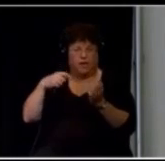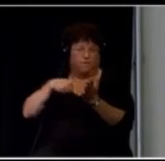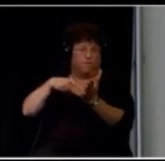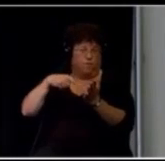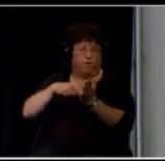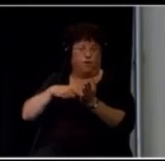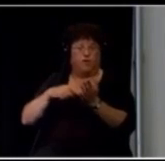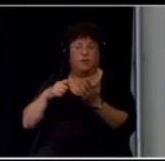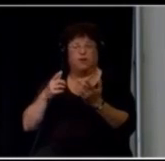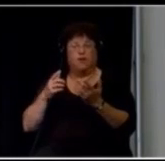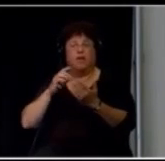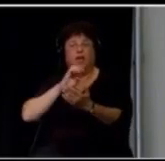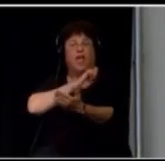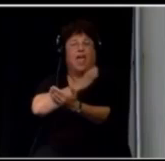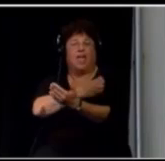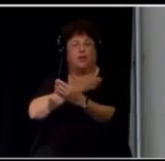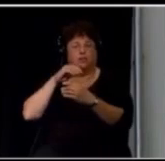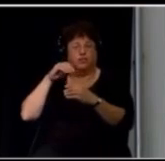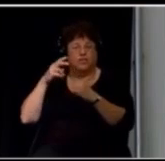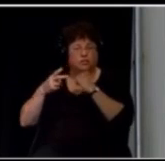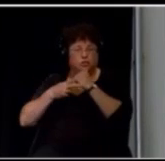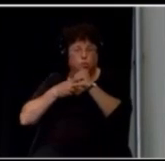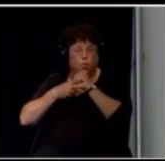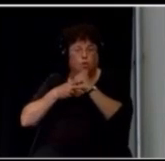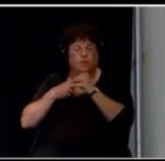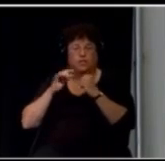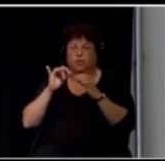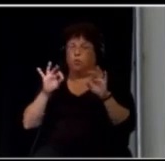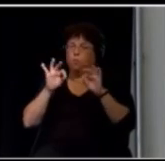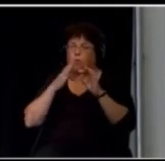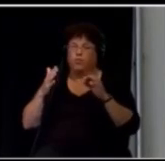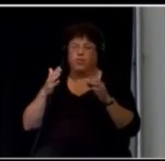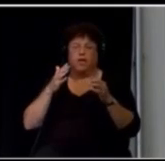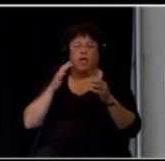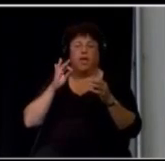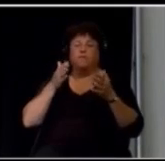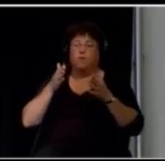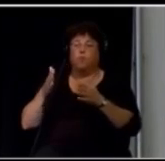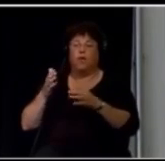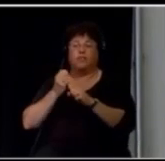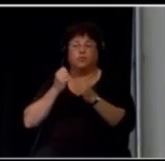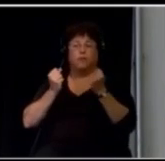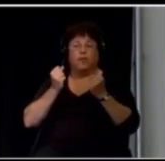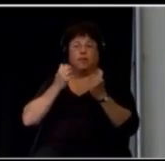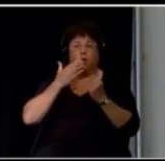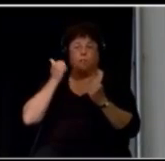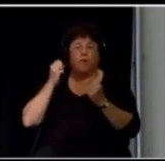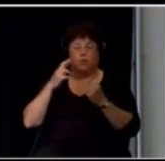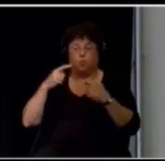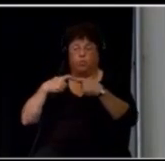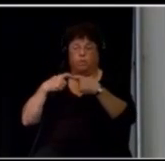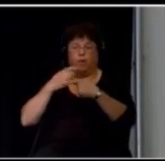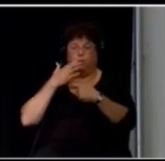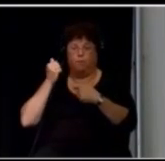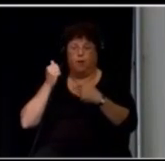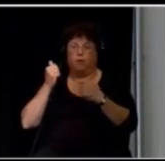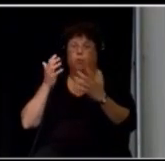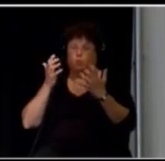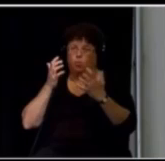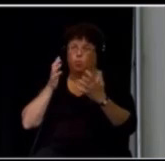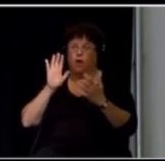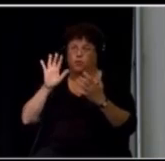things. So if there's ways for us to make the car better or the batteries better, we would love to hear about those.